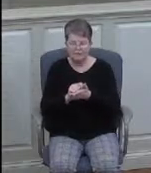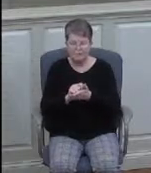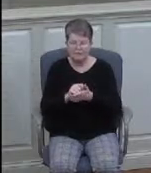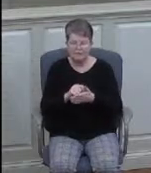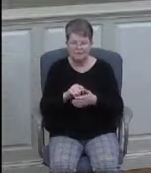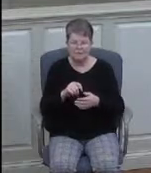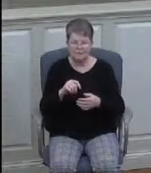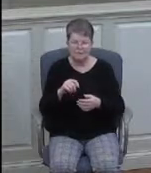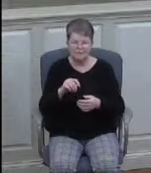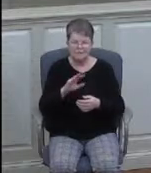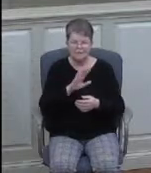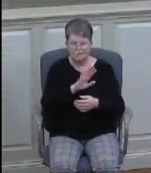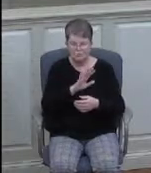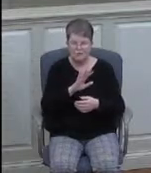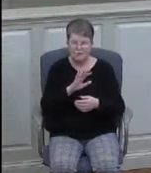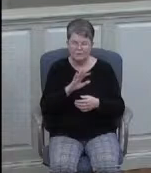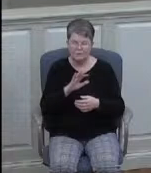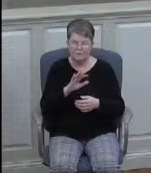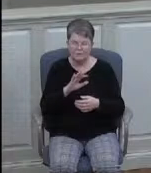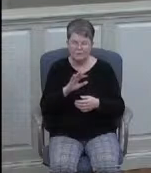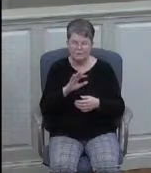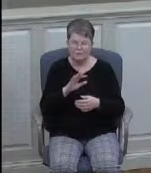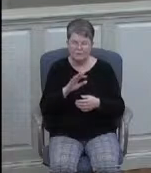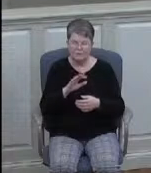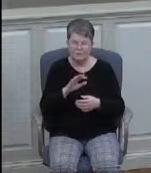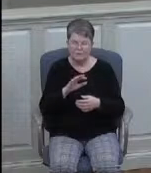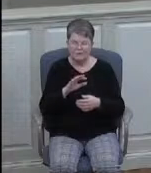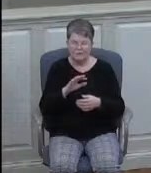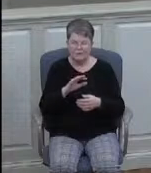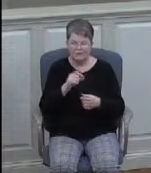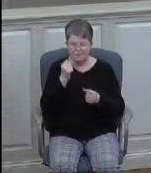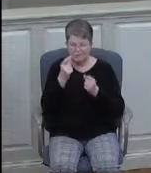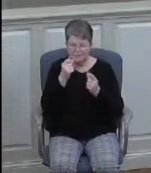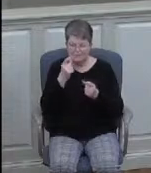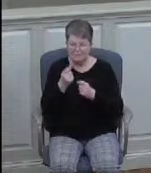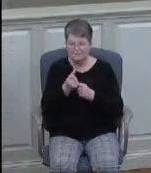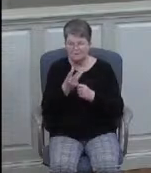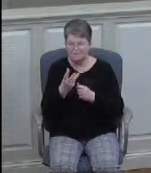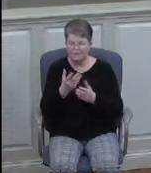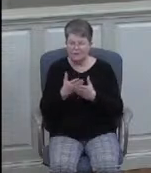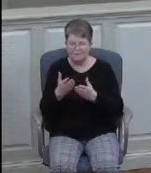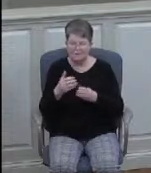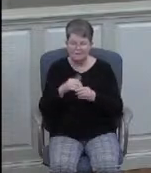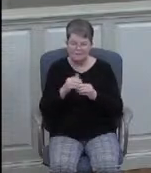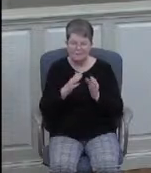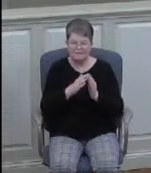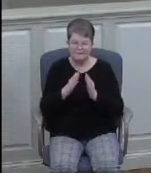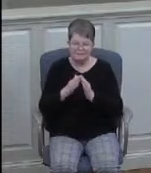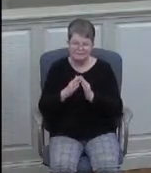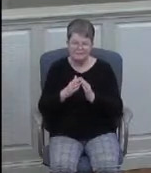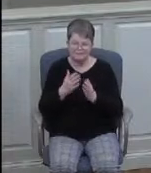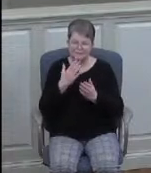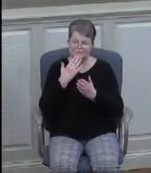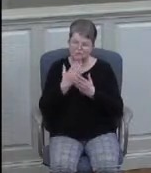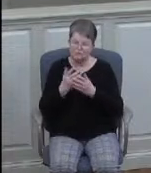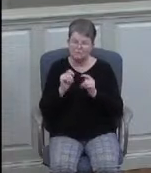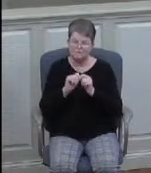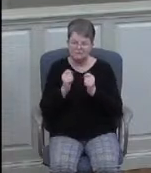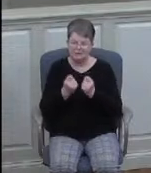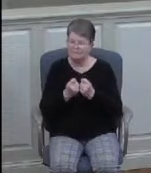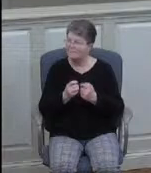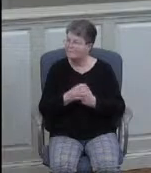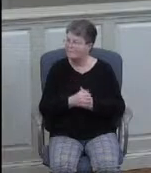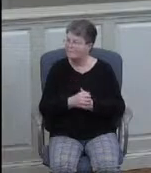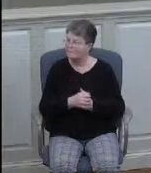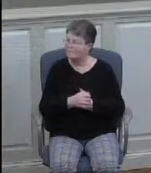getting your arms around a number of items in the city. So this is a good team. Well, he